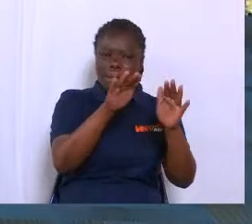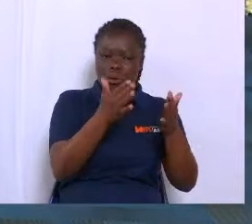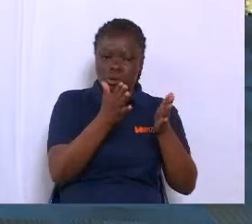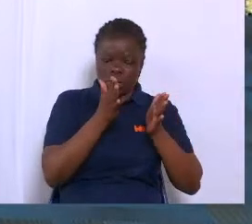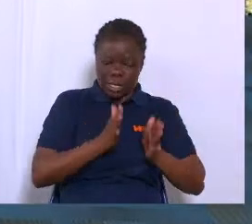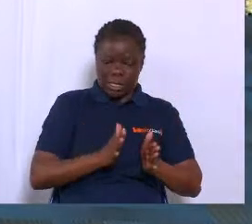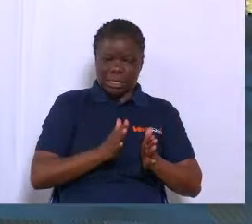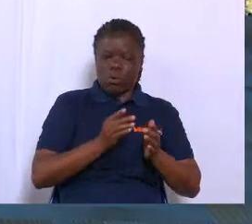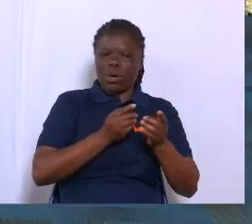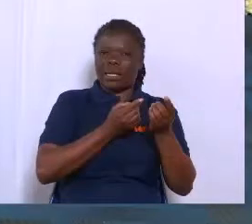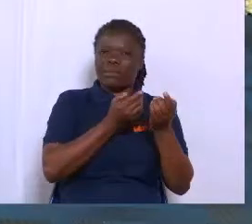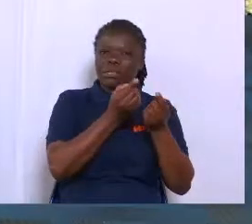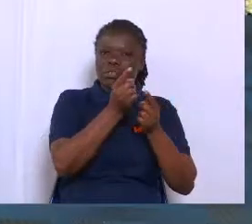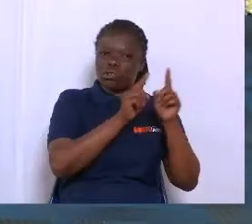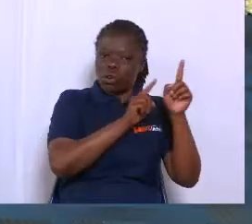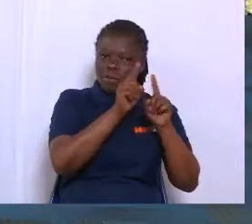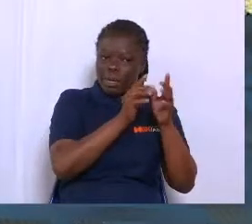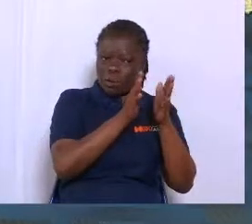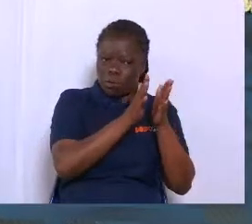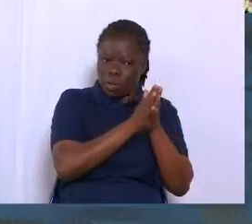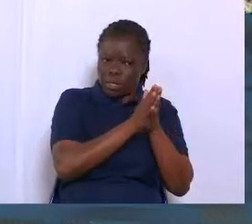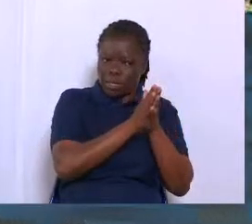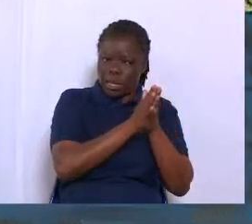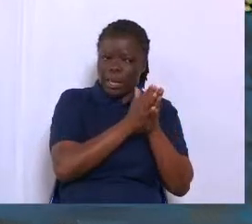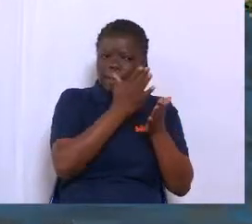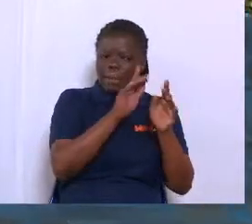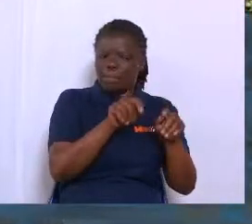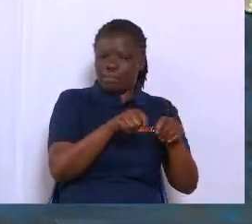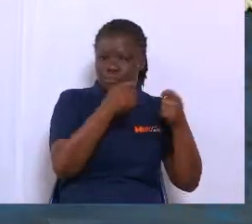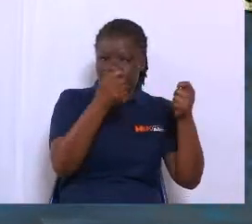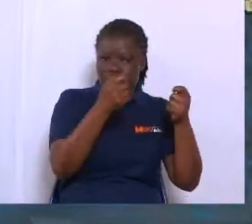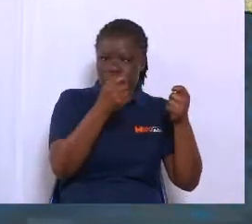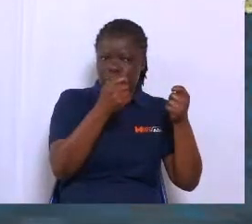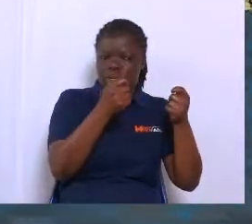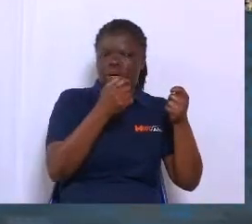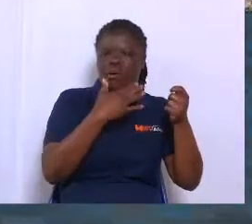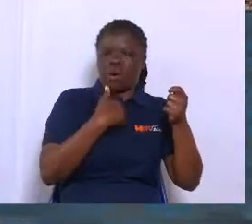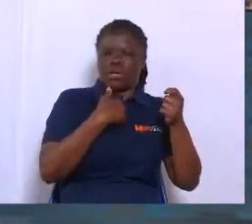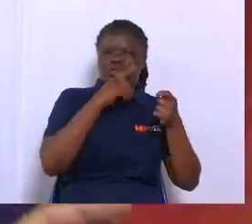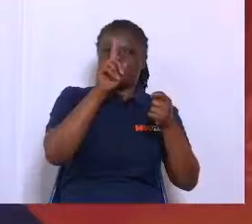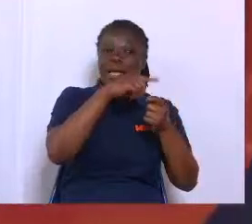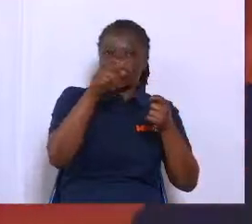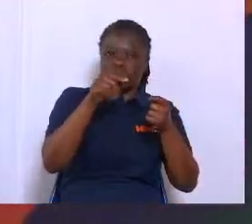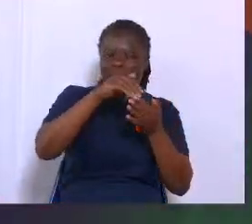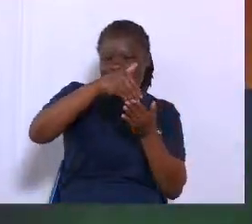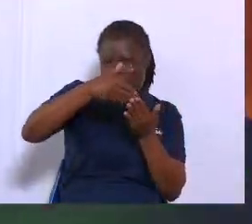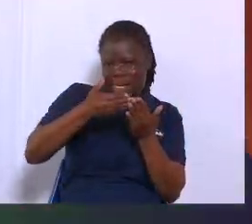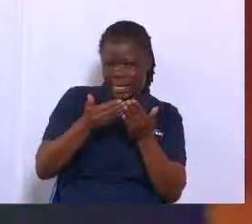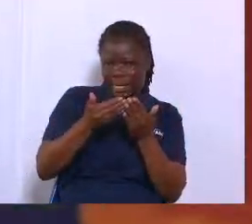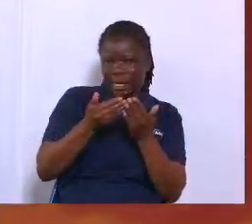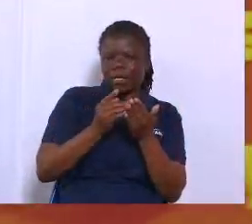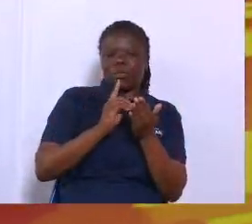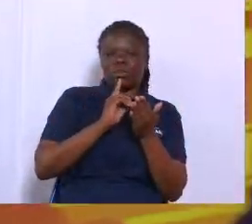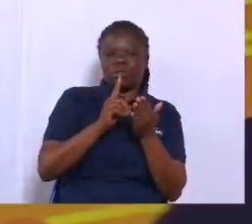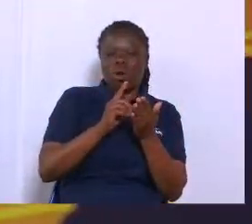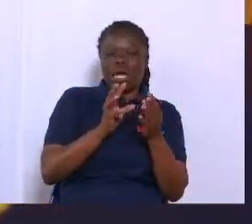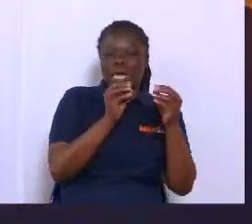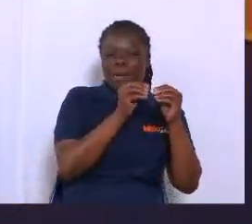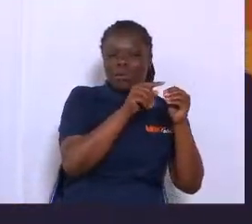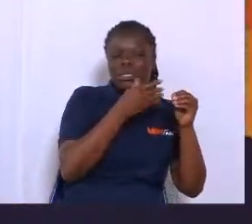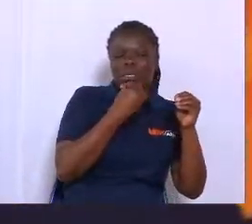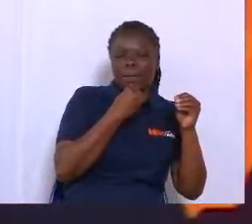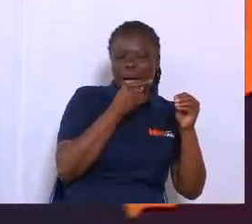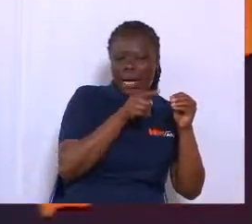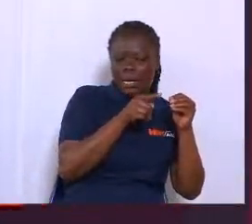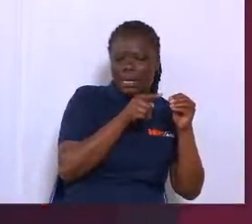be traveling on might be torpedoed, he wanted to cancel the tickets. So he met with this young man, the